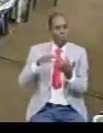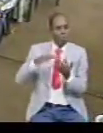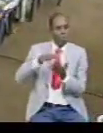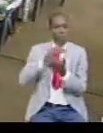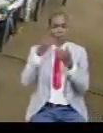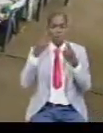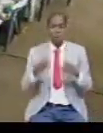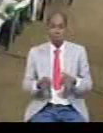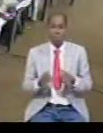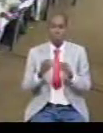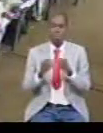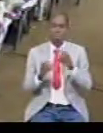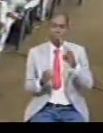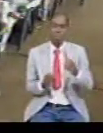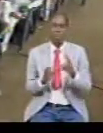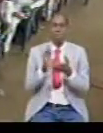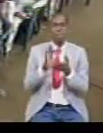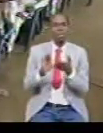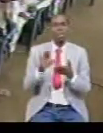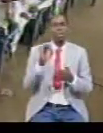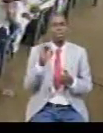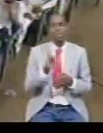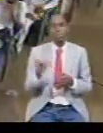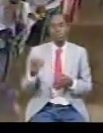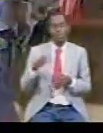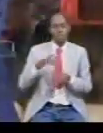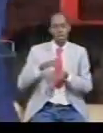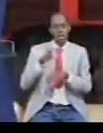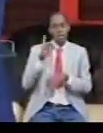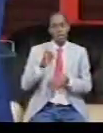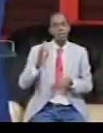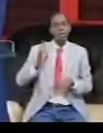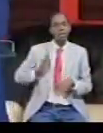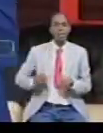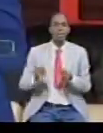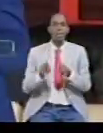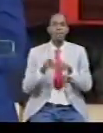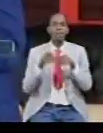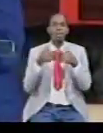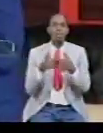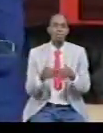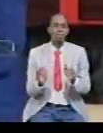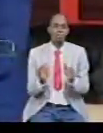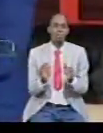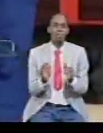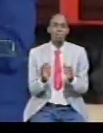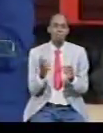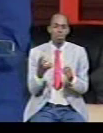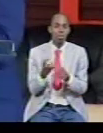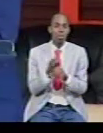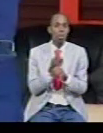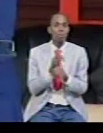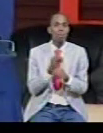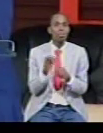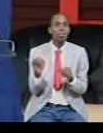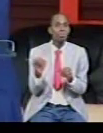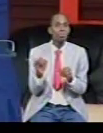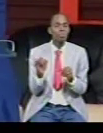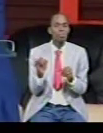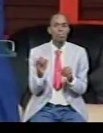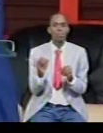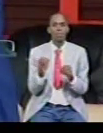one, counting as gain as loss. Win Christ.